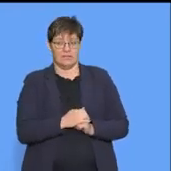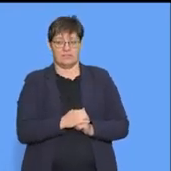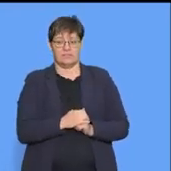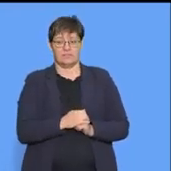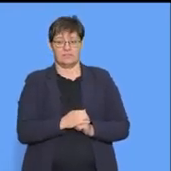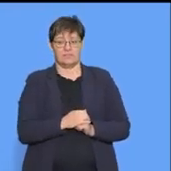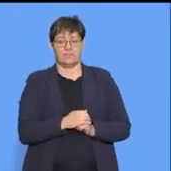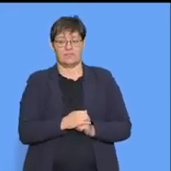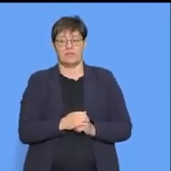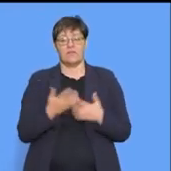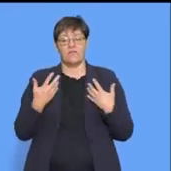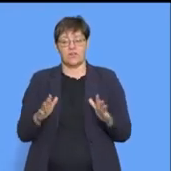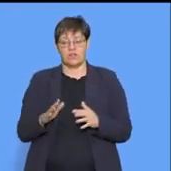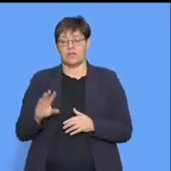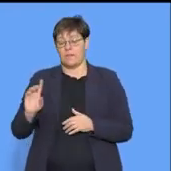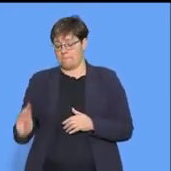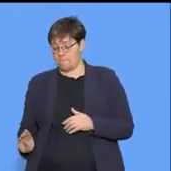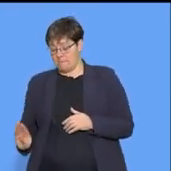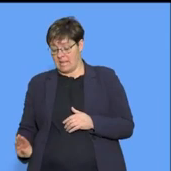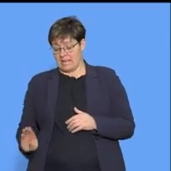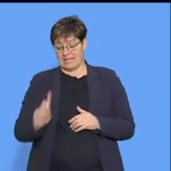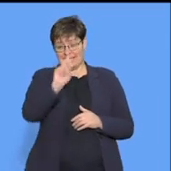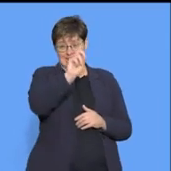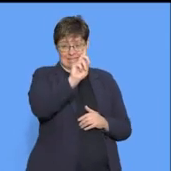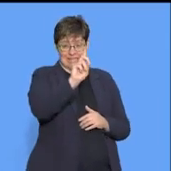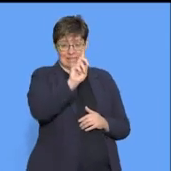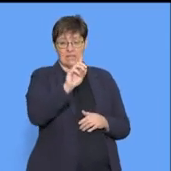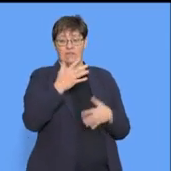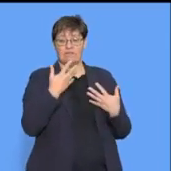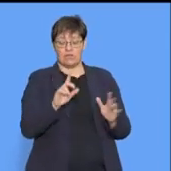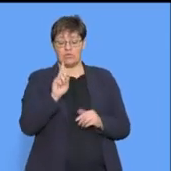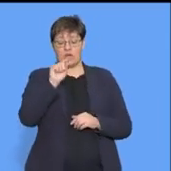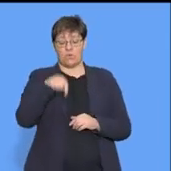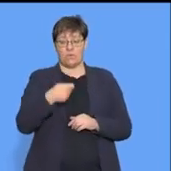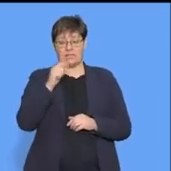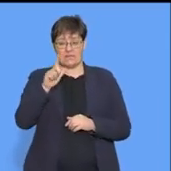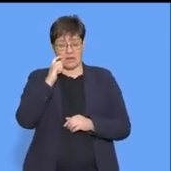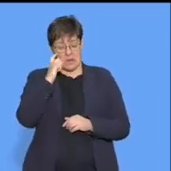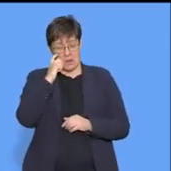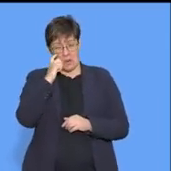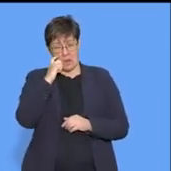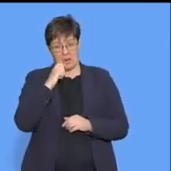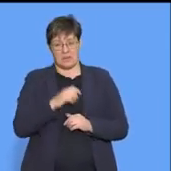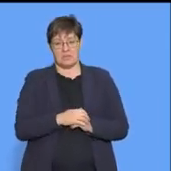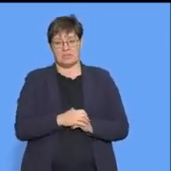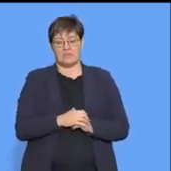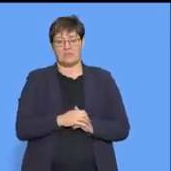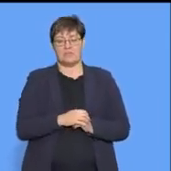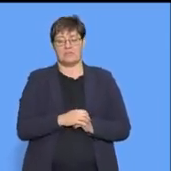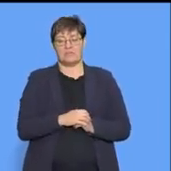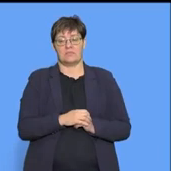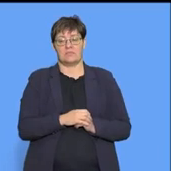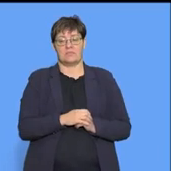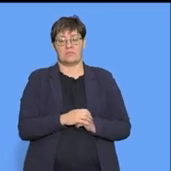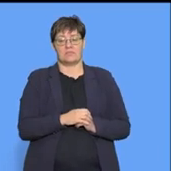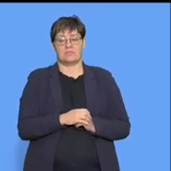of BC, so we've already found out that BD is, sorry, let me just grab my pen. I seem to